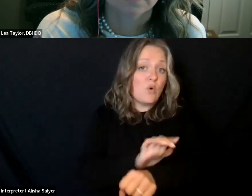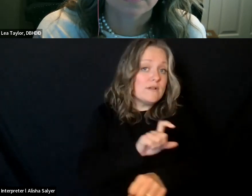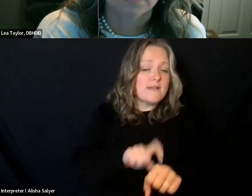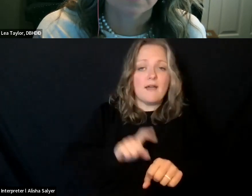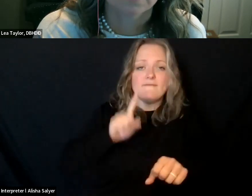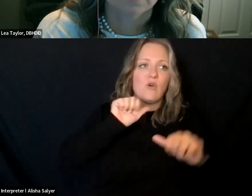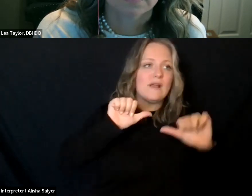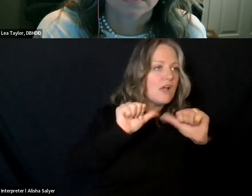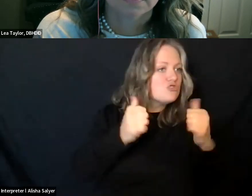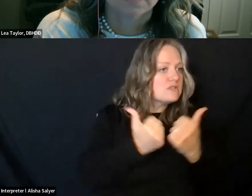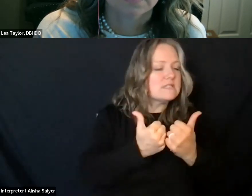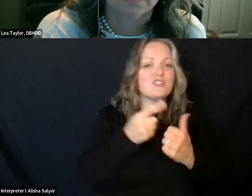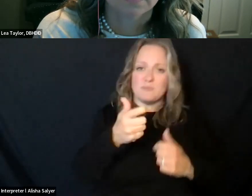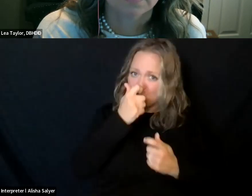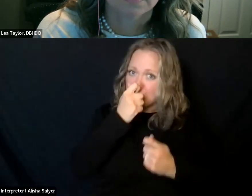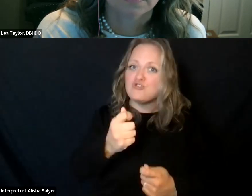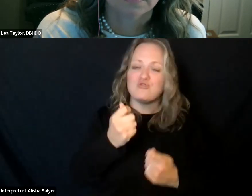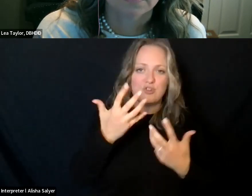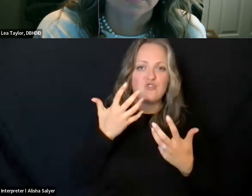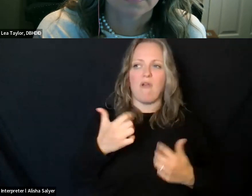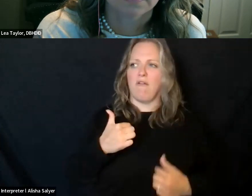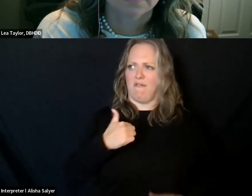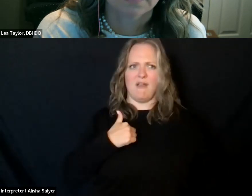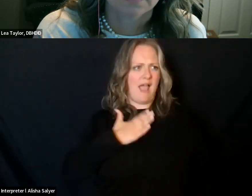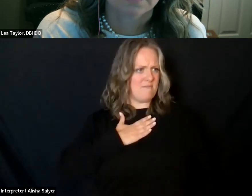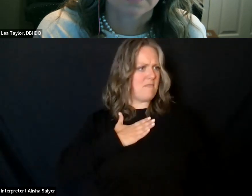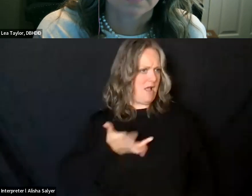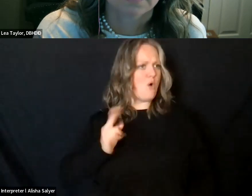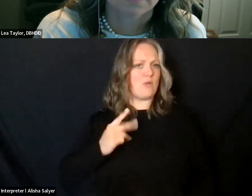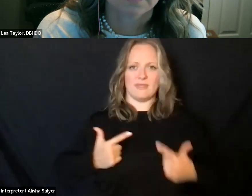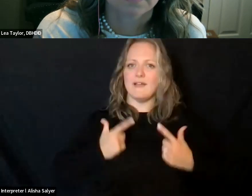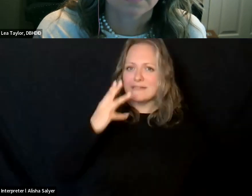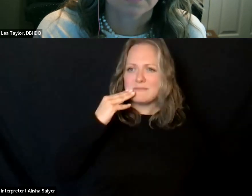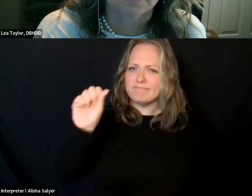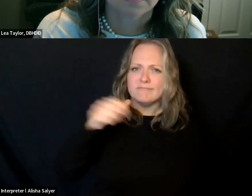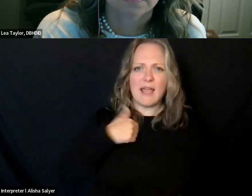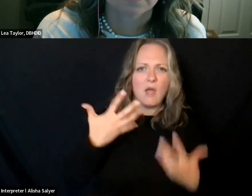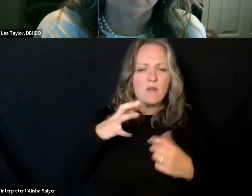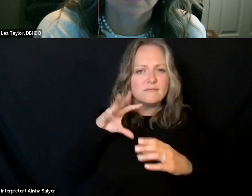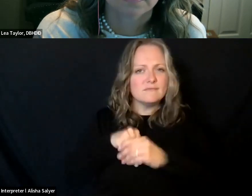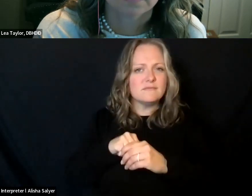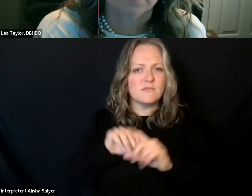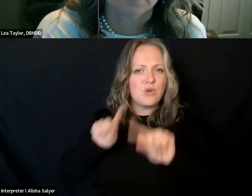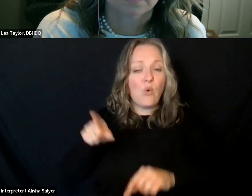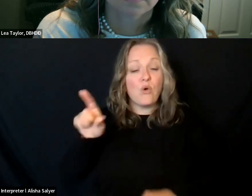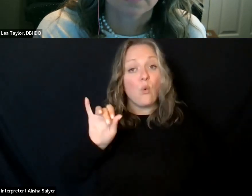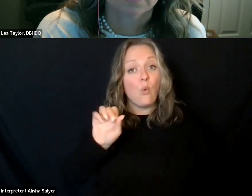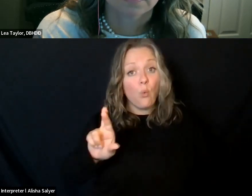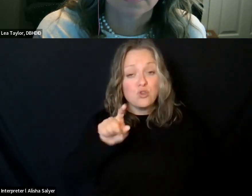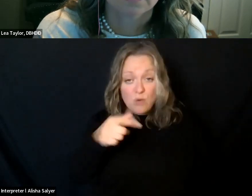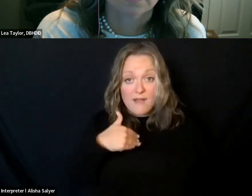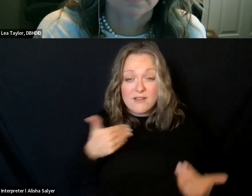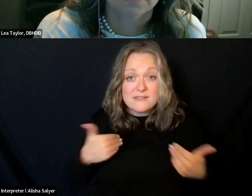some sort and you're interested in being one of those lived experience spots, or if you have young people that are interested in